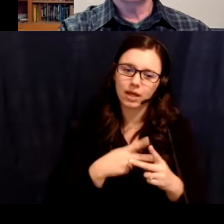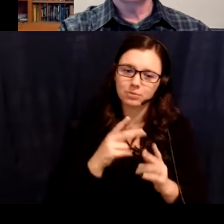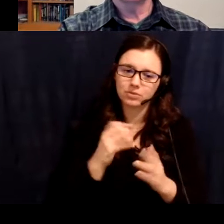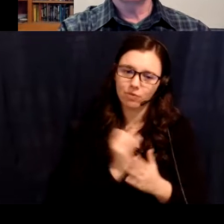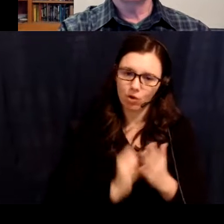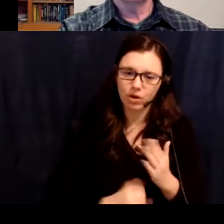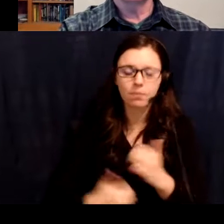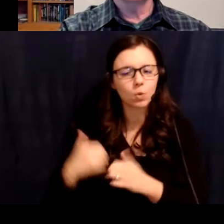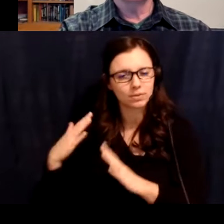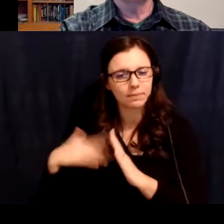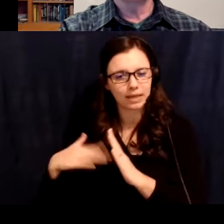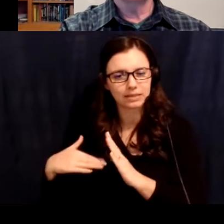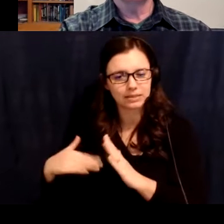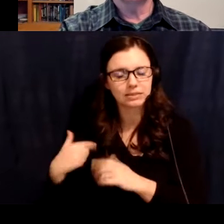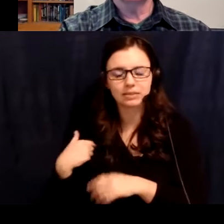paintings